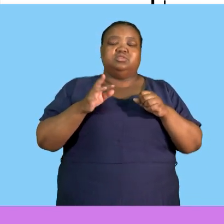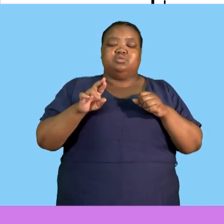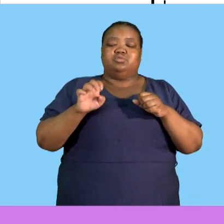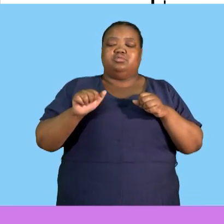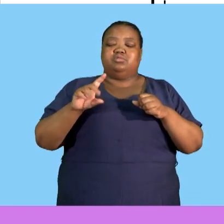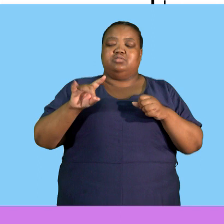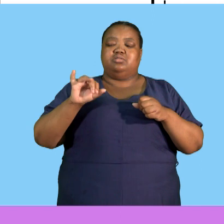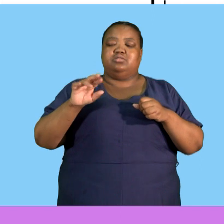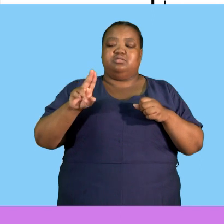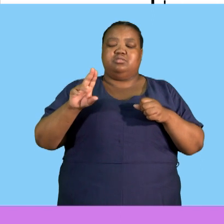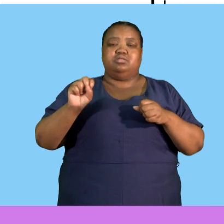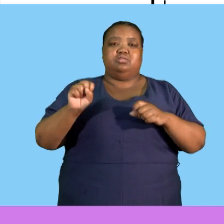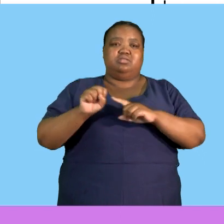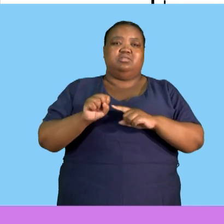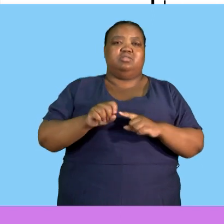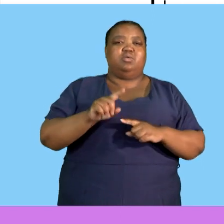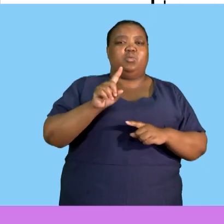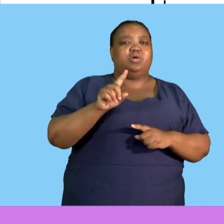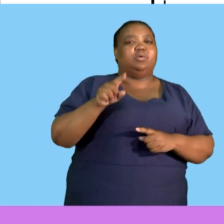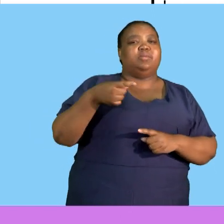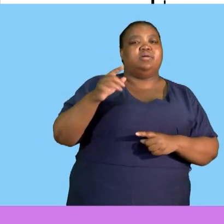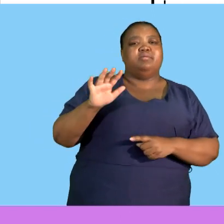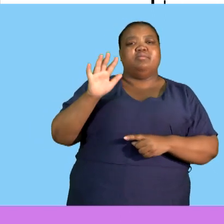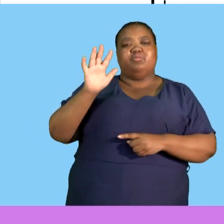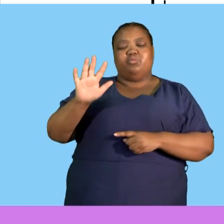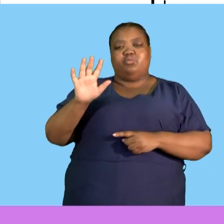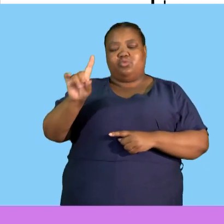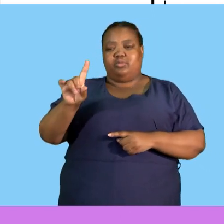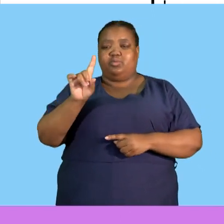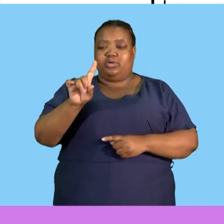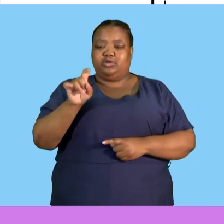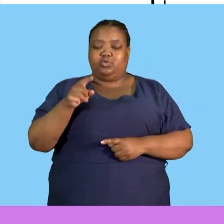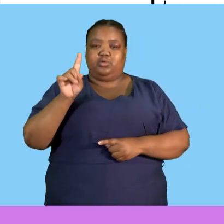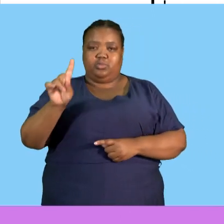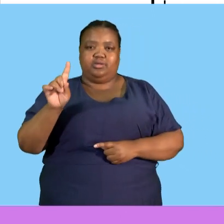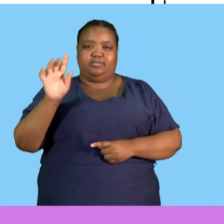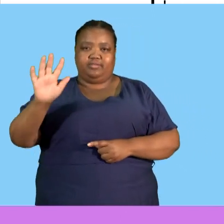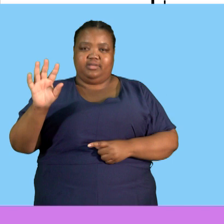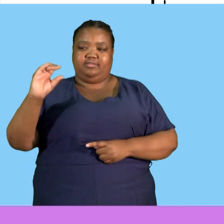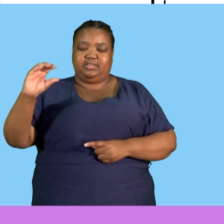Okay, so this is what we are saying, right? The radius there is the reel, so half of that, right, is